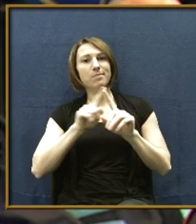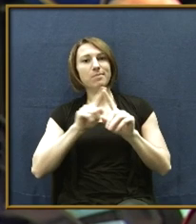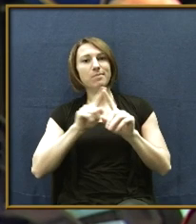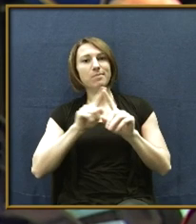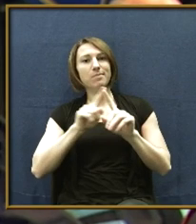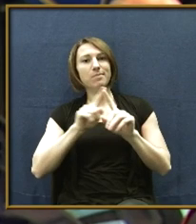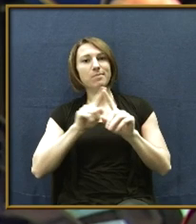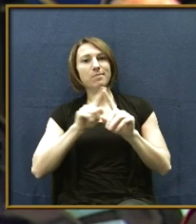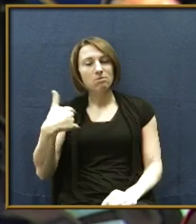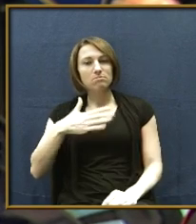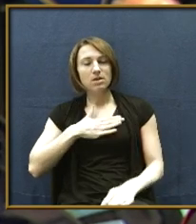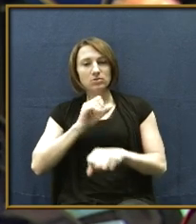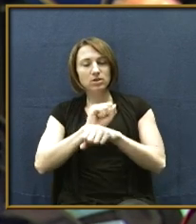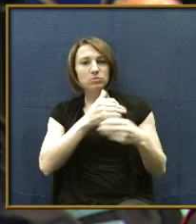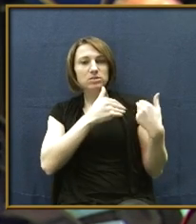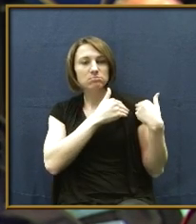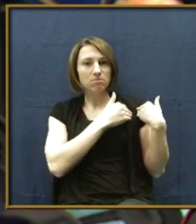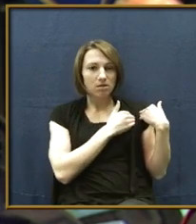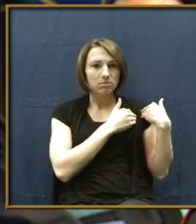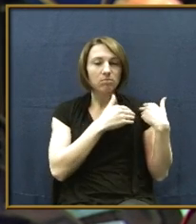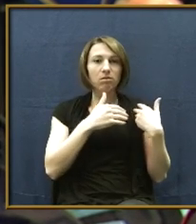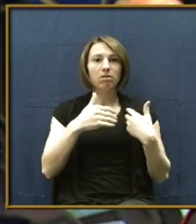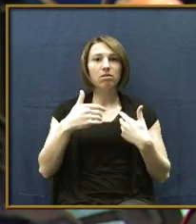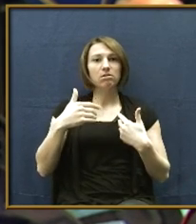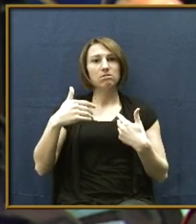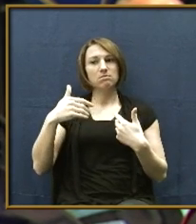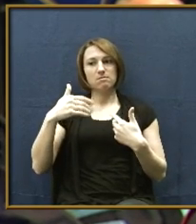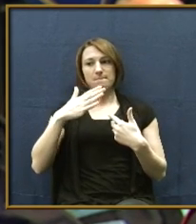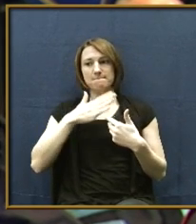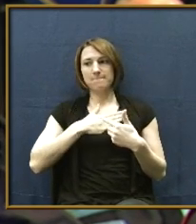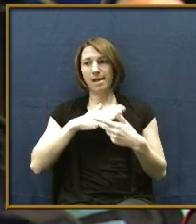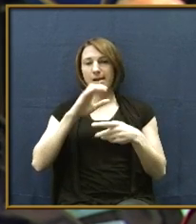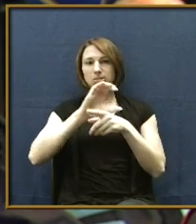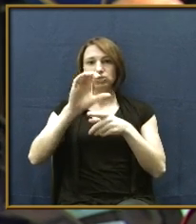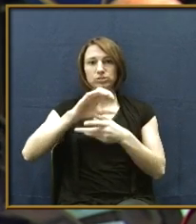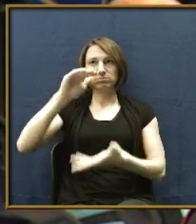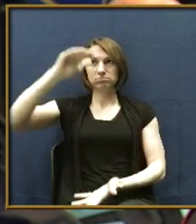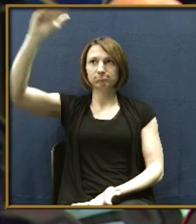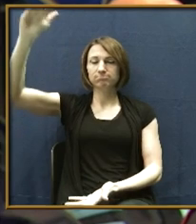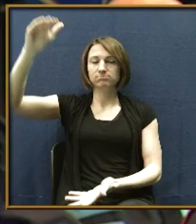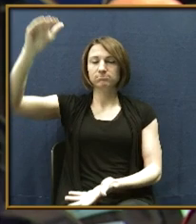of responsibility. I was entrusted with $50,000 worth of inventory.